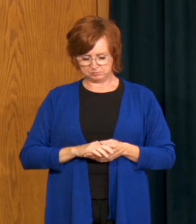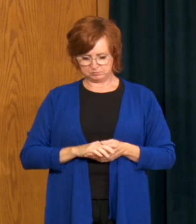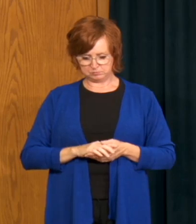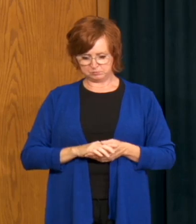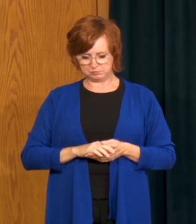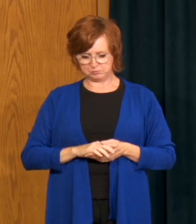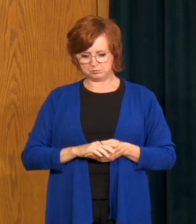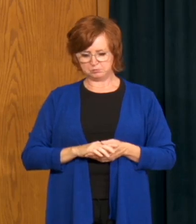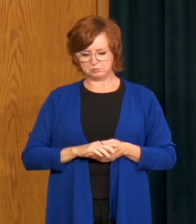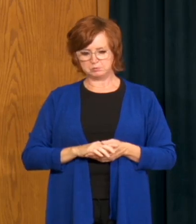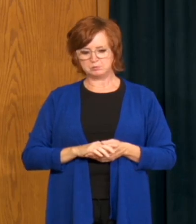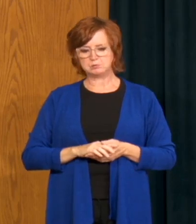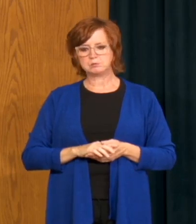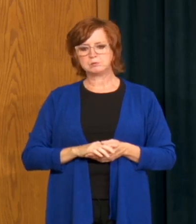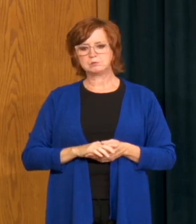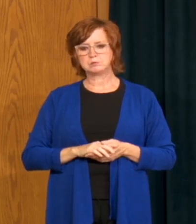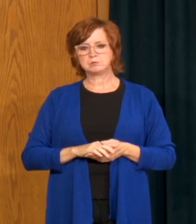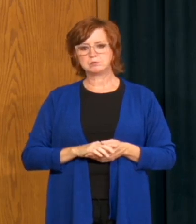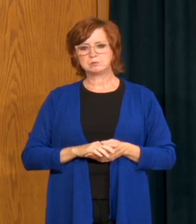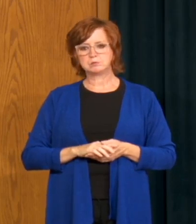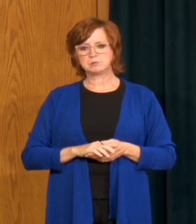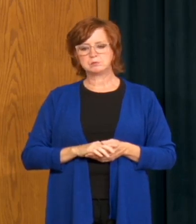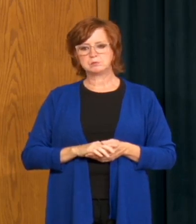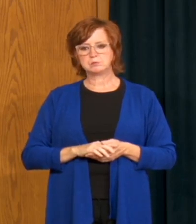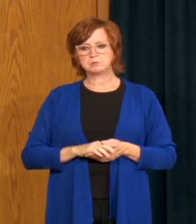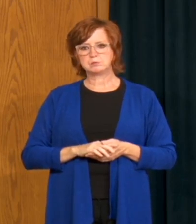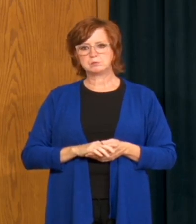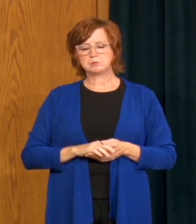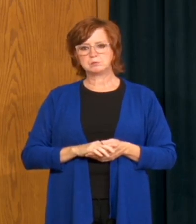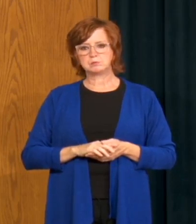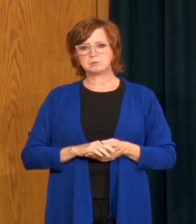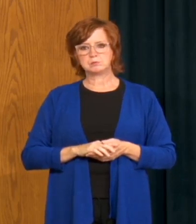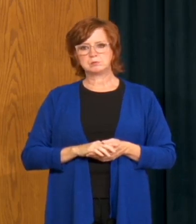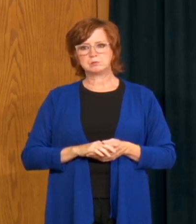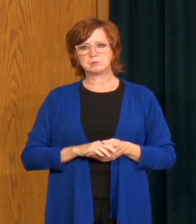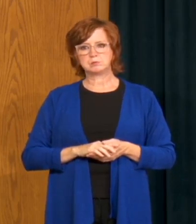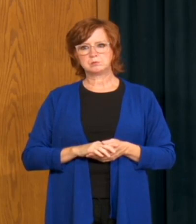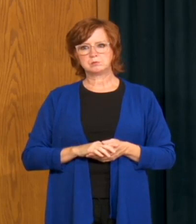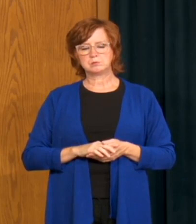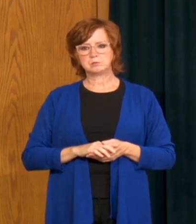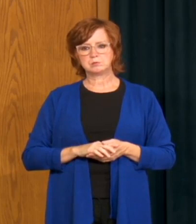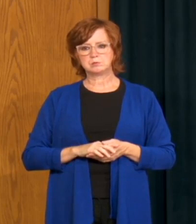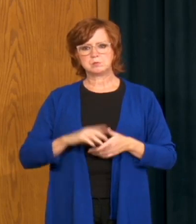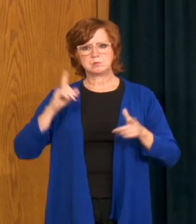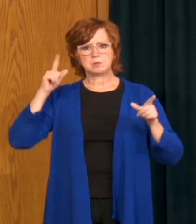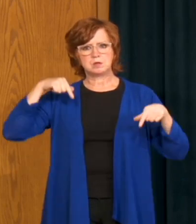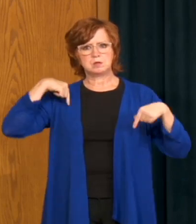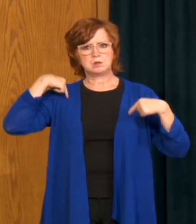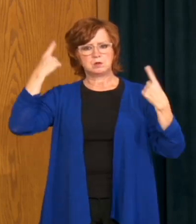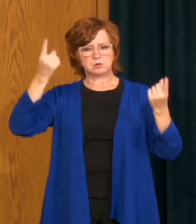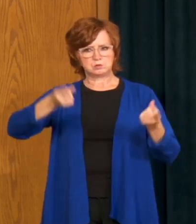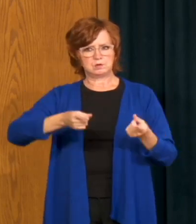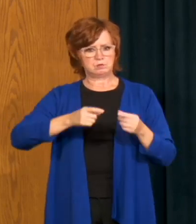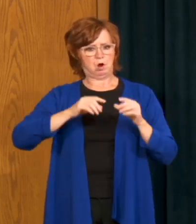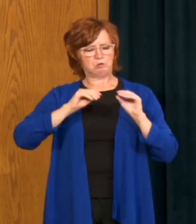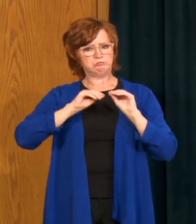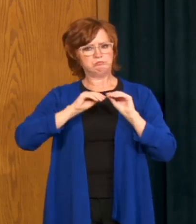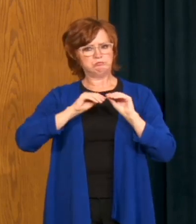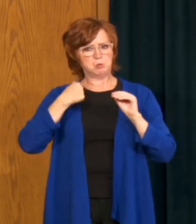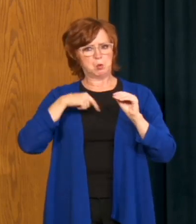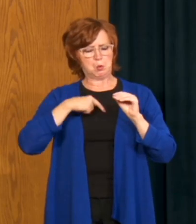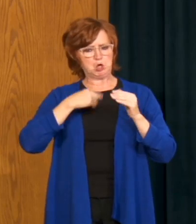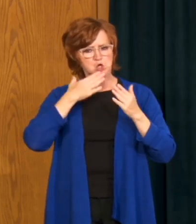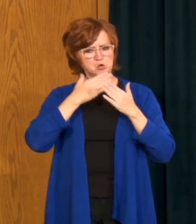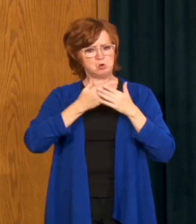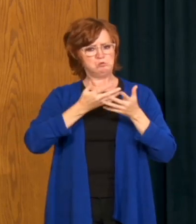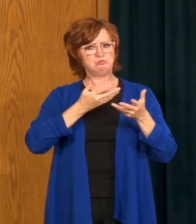information is, in my mind, working quite well thus far. The expectation would be that the committee will be getting back to the